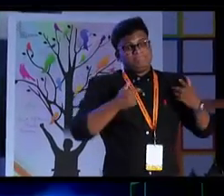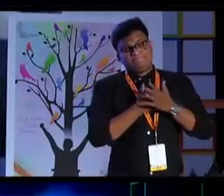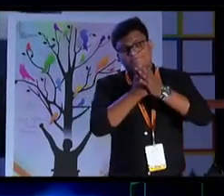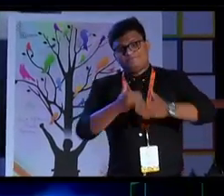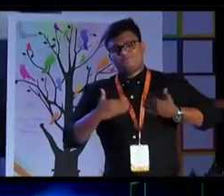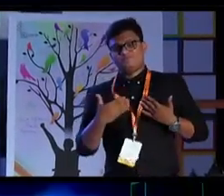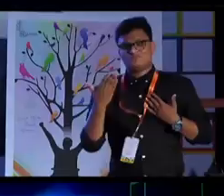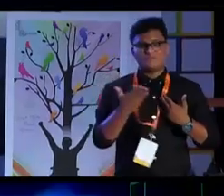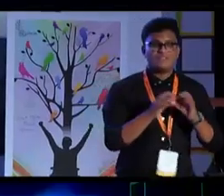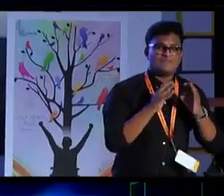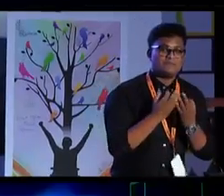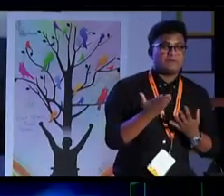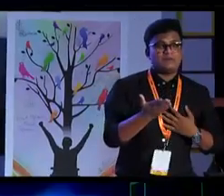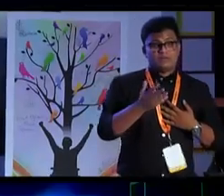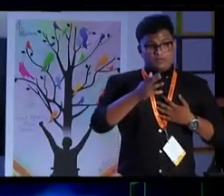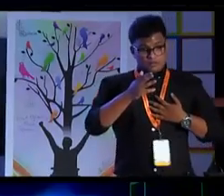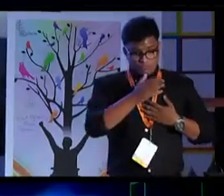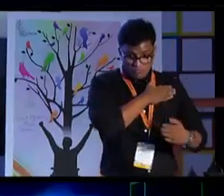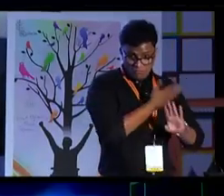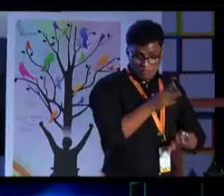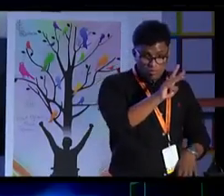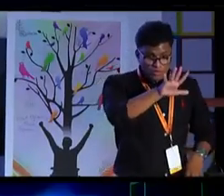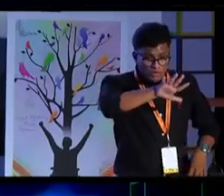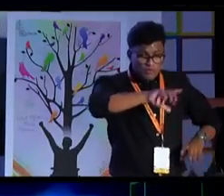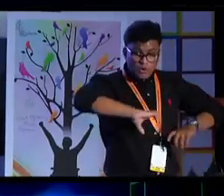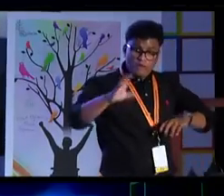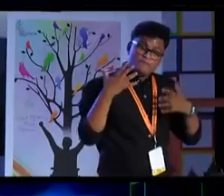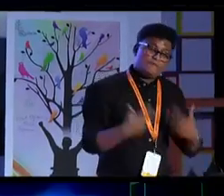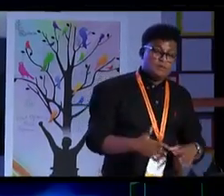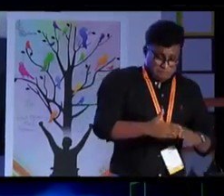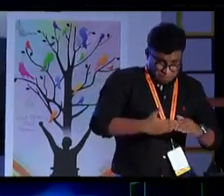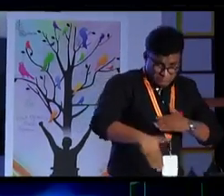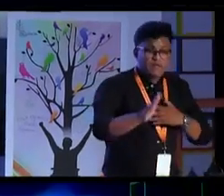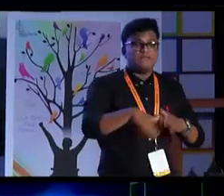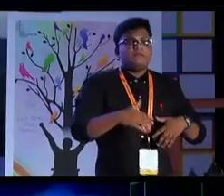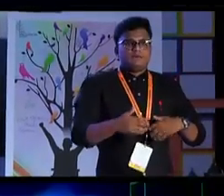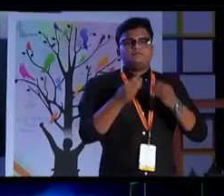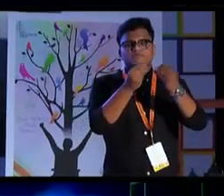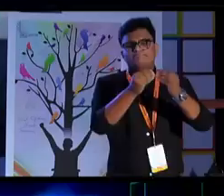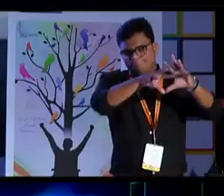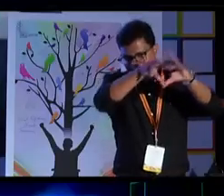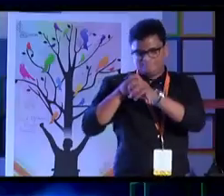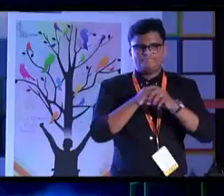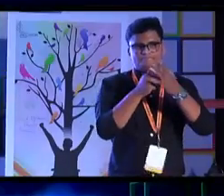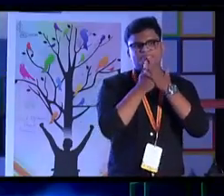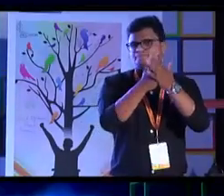to effectively 35 crore people in India. And that's the opportunity. Let's seize this together.